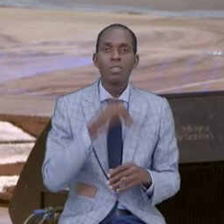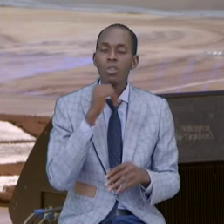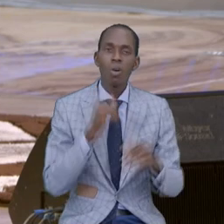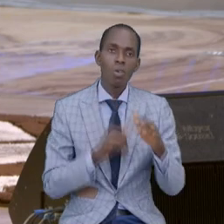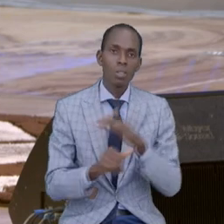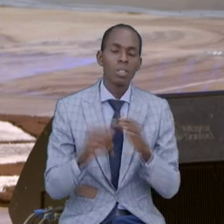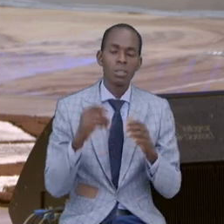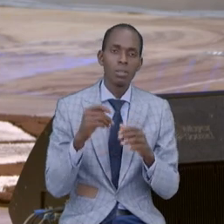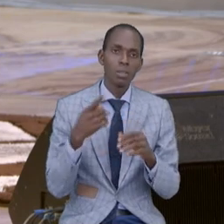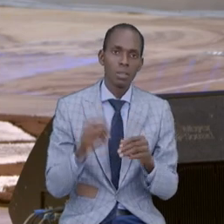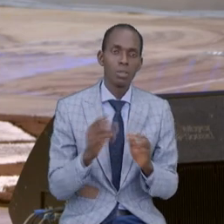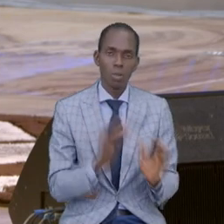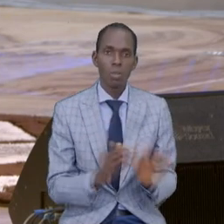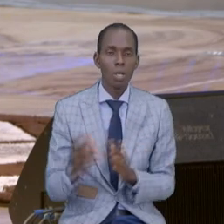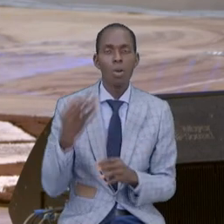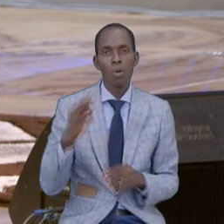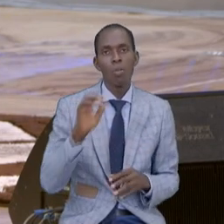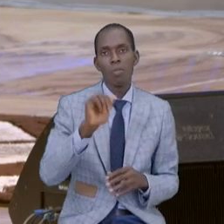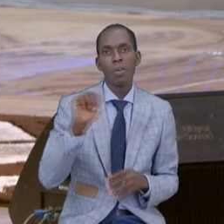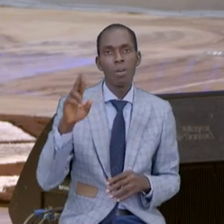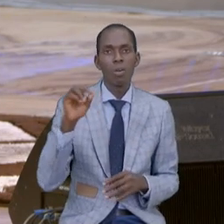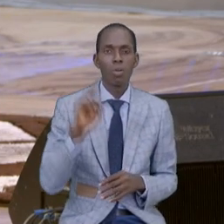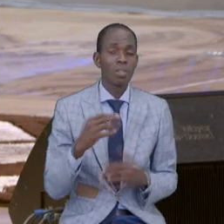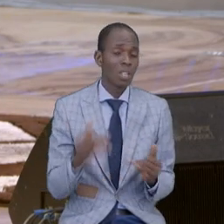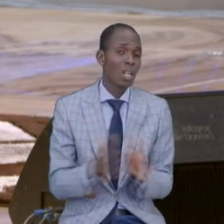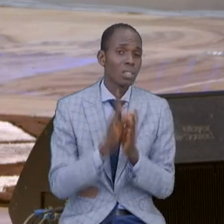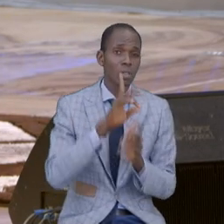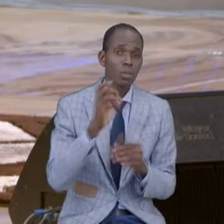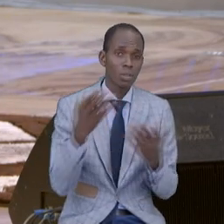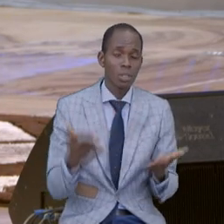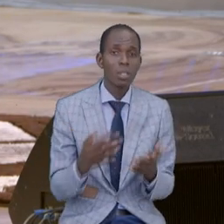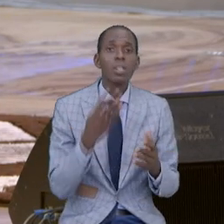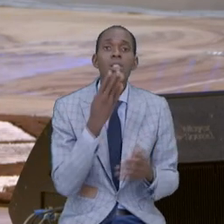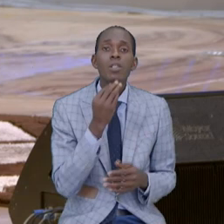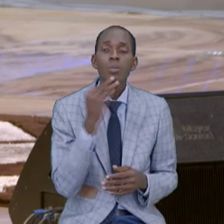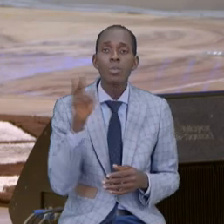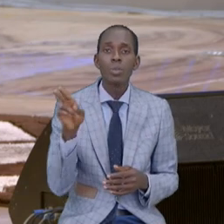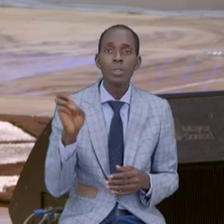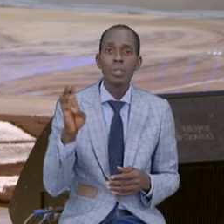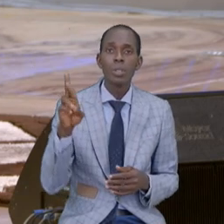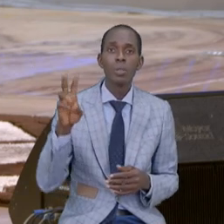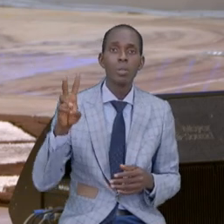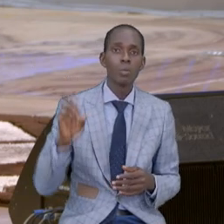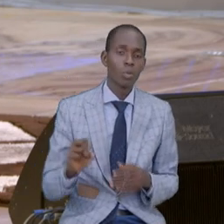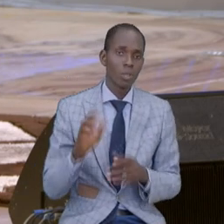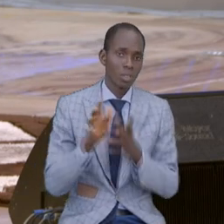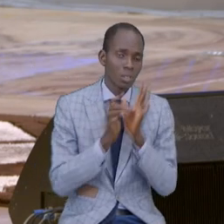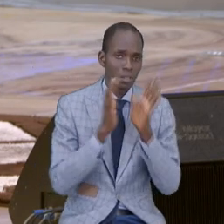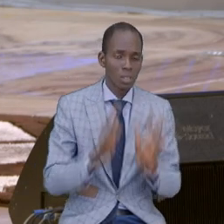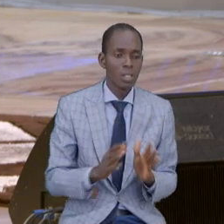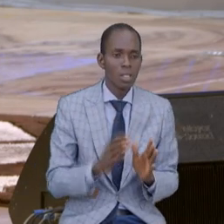Here Paul the apostle again asking the Hebrew Christians, and he said, if perfection were to